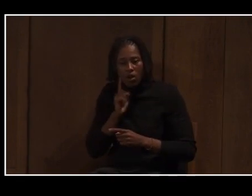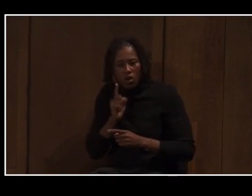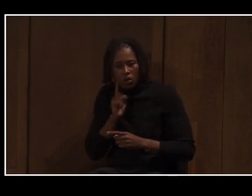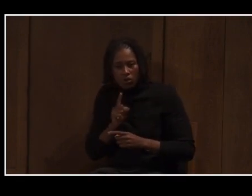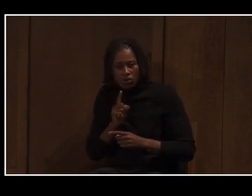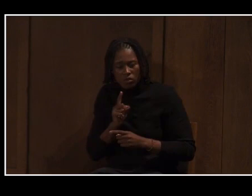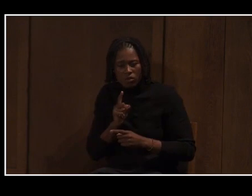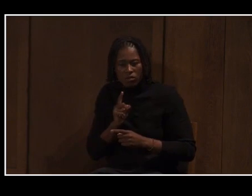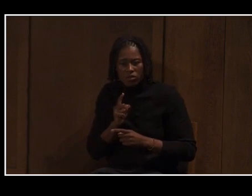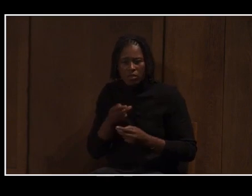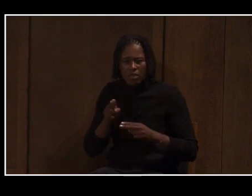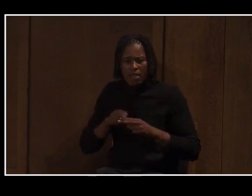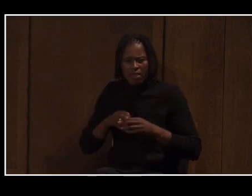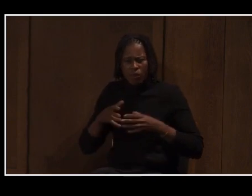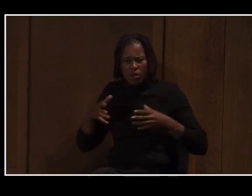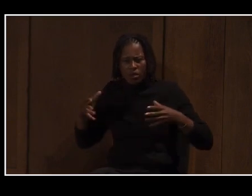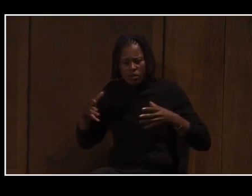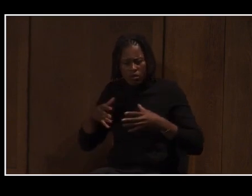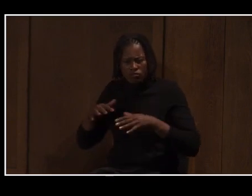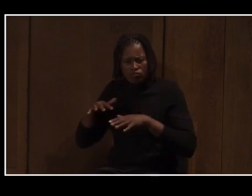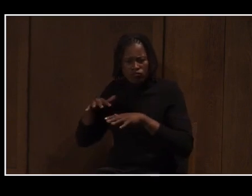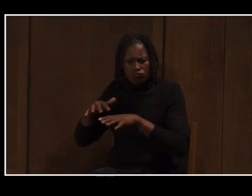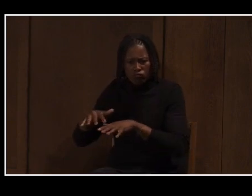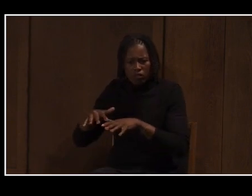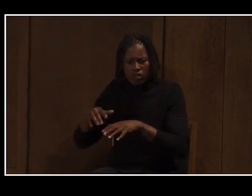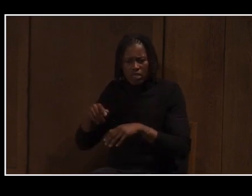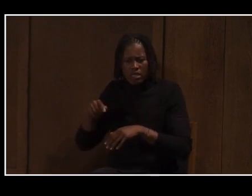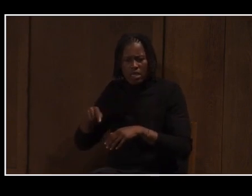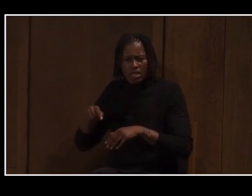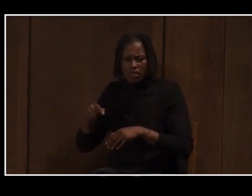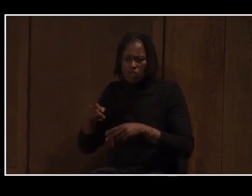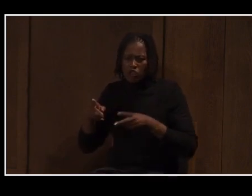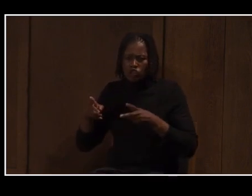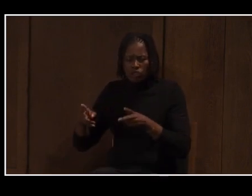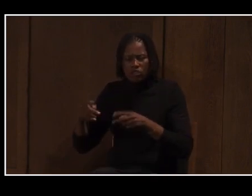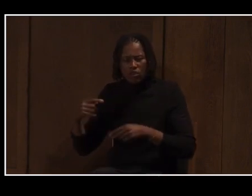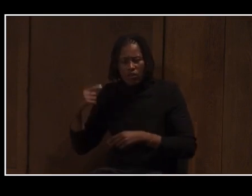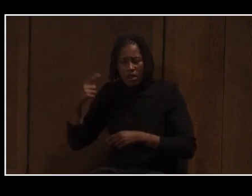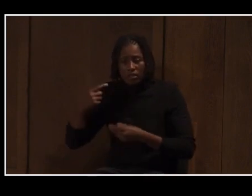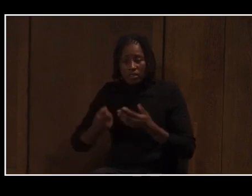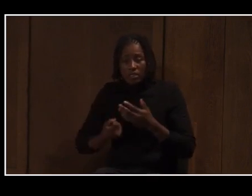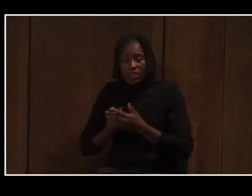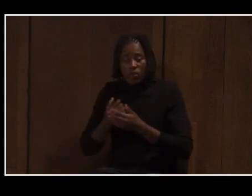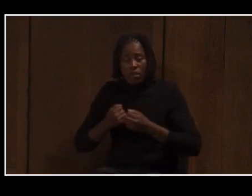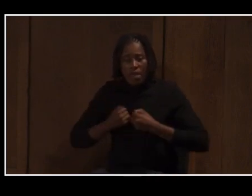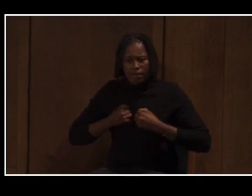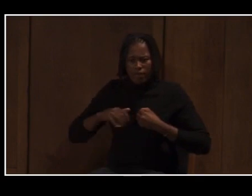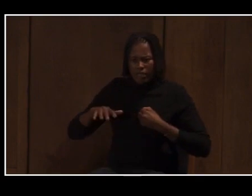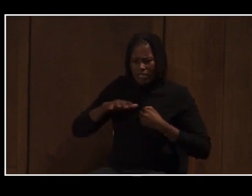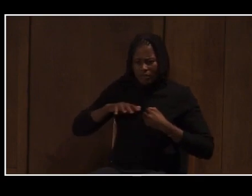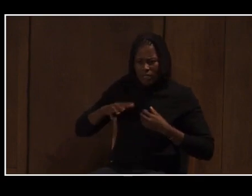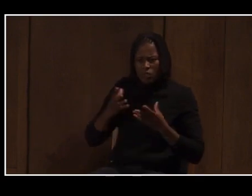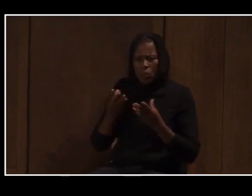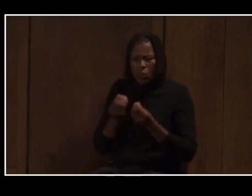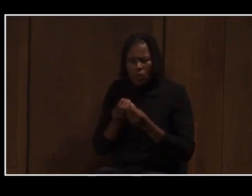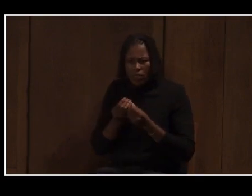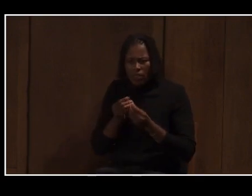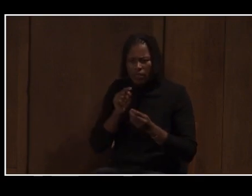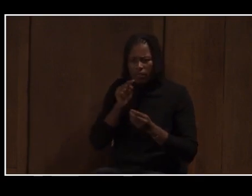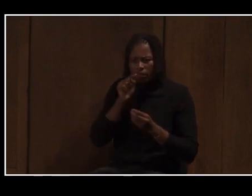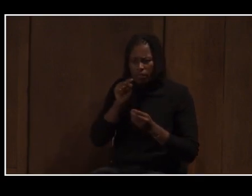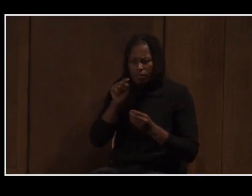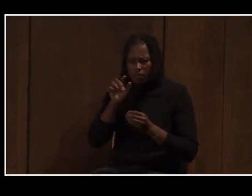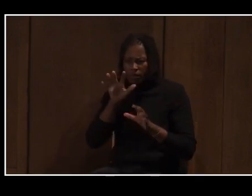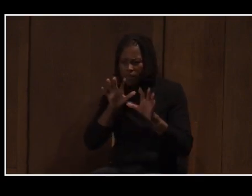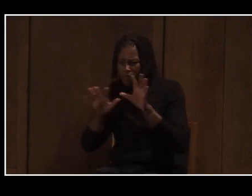in central London? And what if we had a movement space filled not just with the usual familiar feminist faces, but with those women living